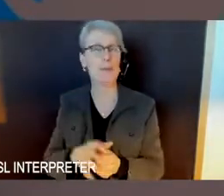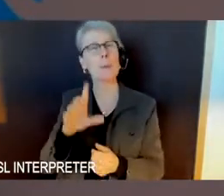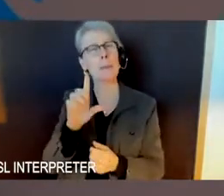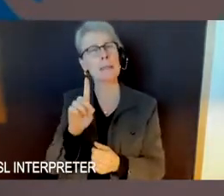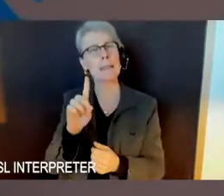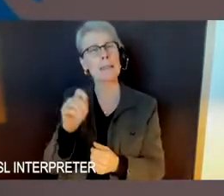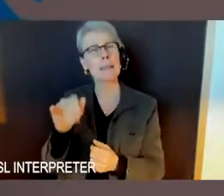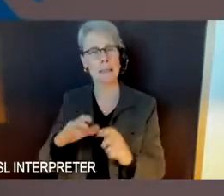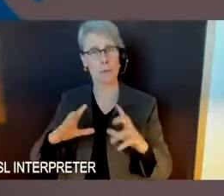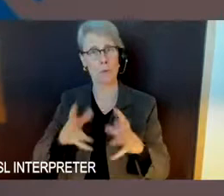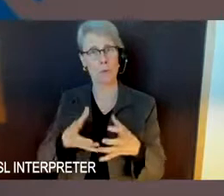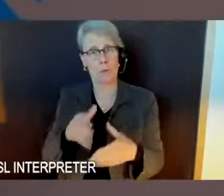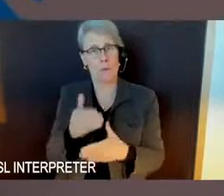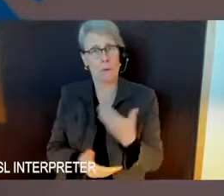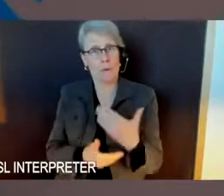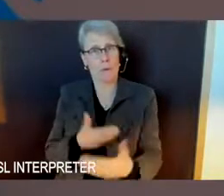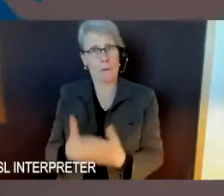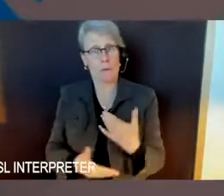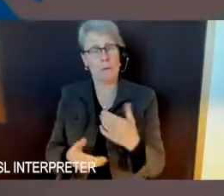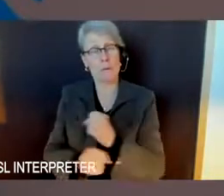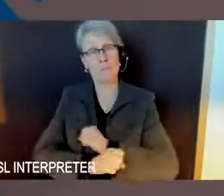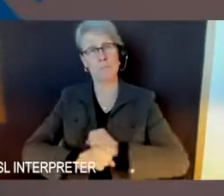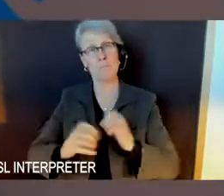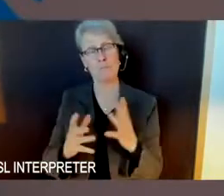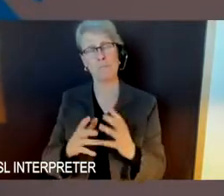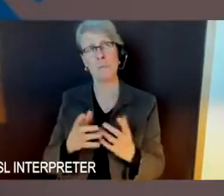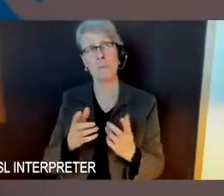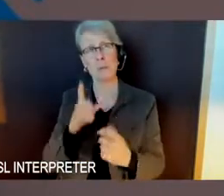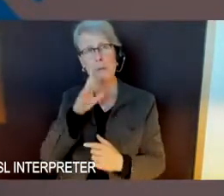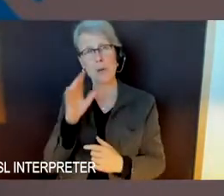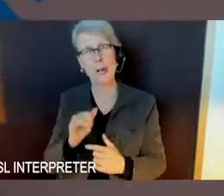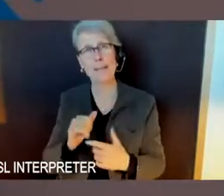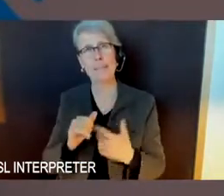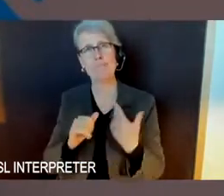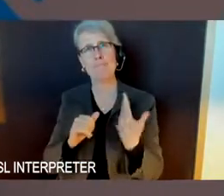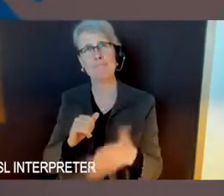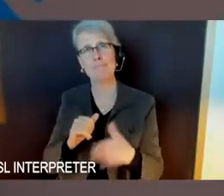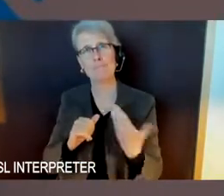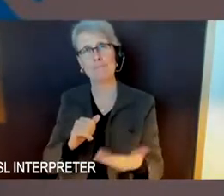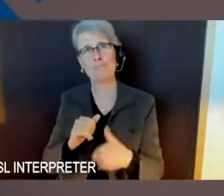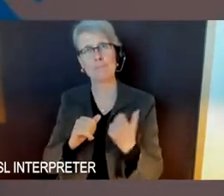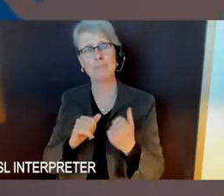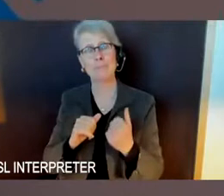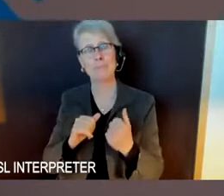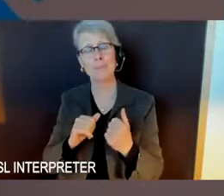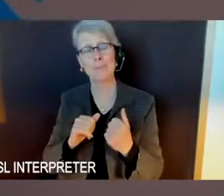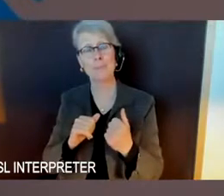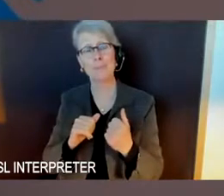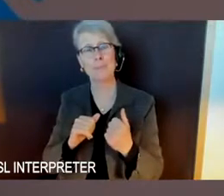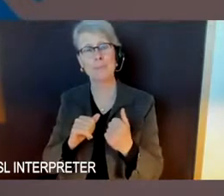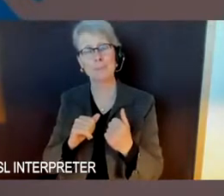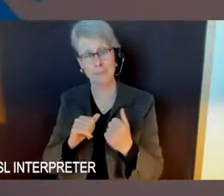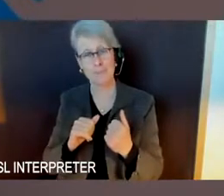think about disability movement as being actually maybe call it